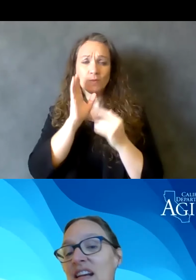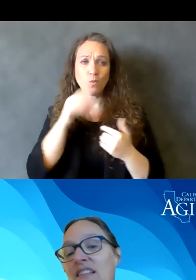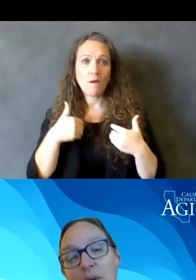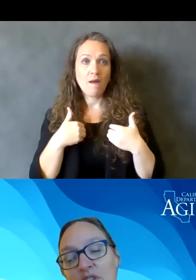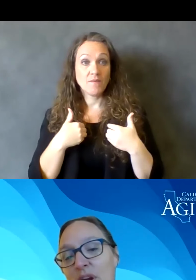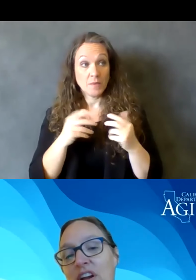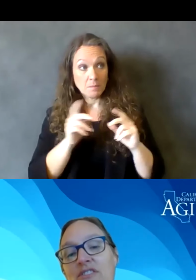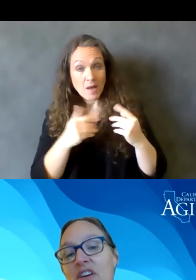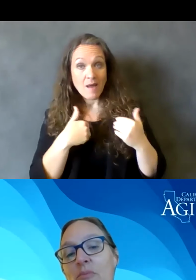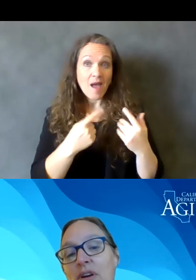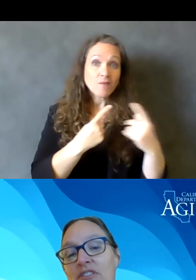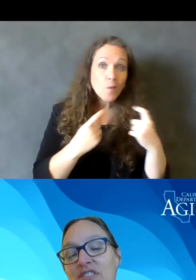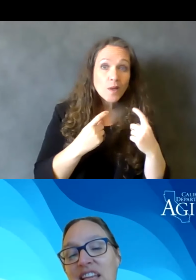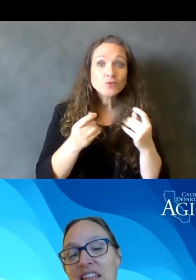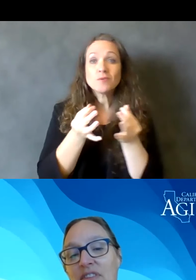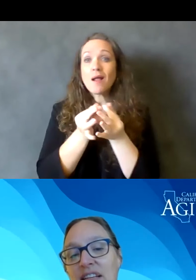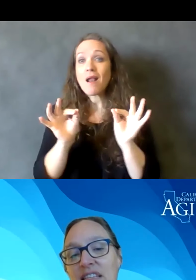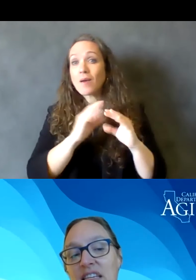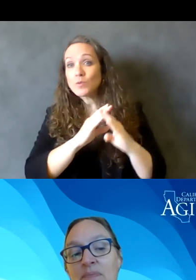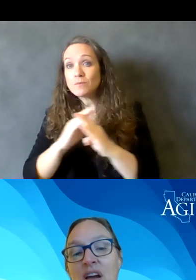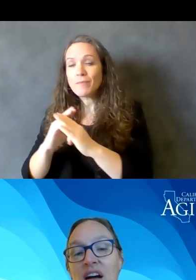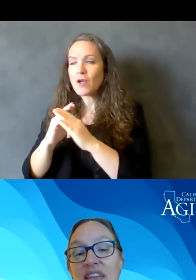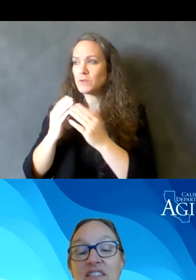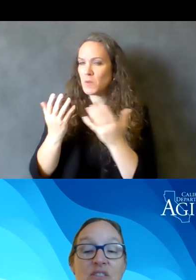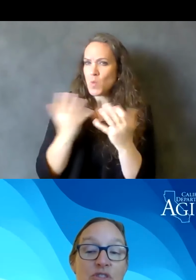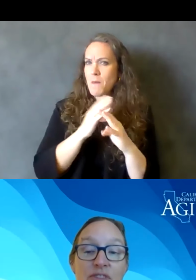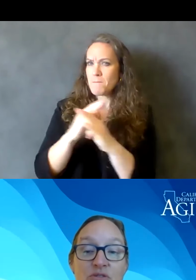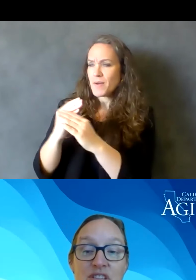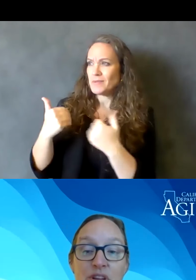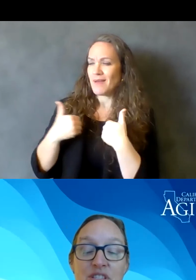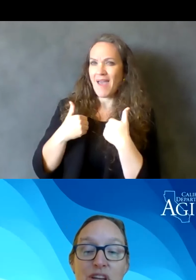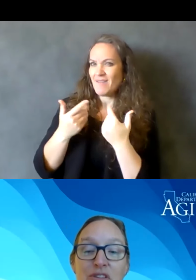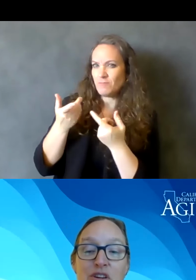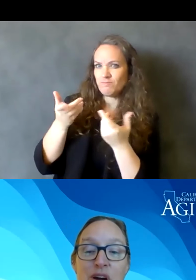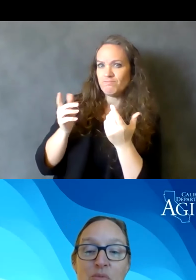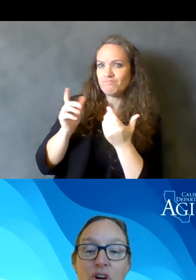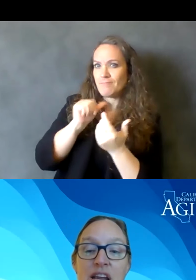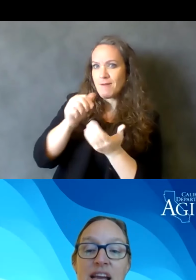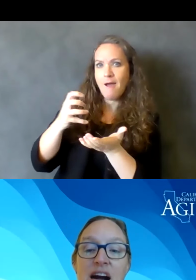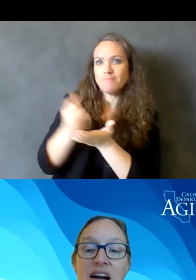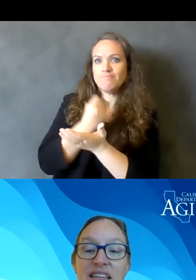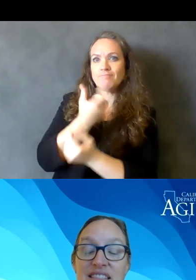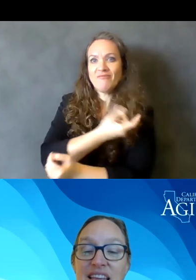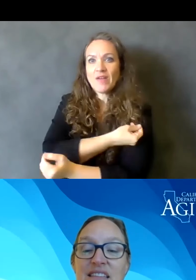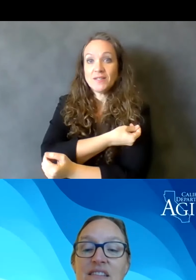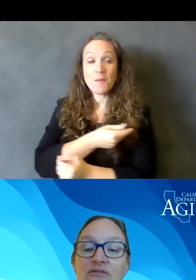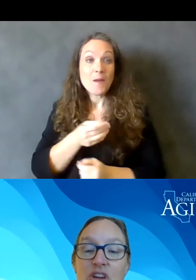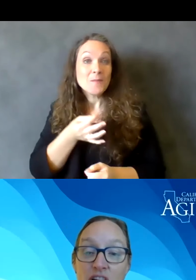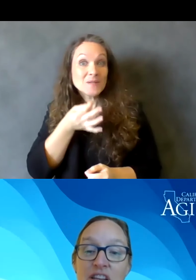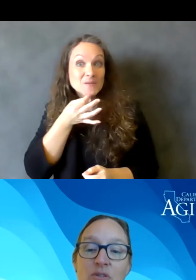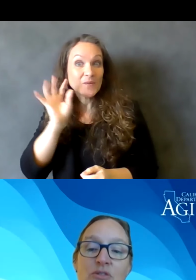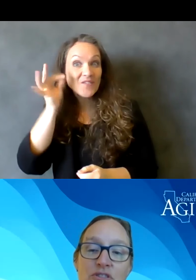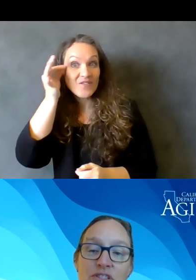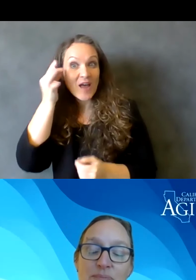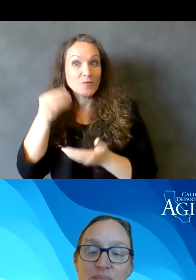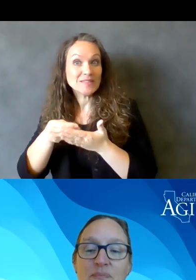questions, language barriers, other barriers to getting the vaccine. Thanks to some new federal stimulus money, you'll hear about more in a second,